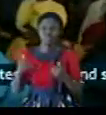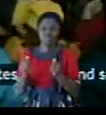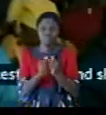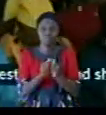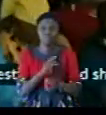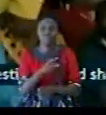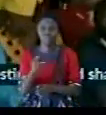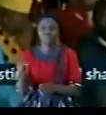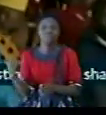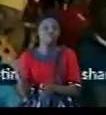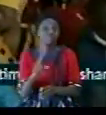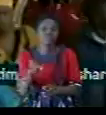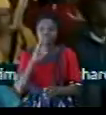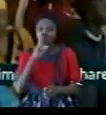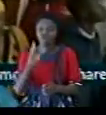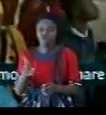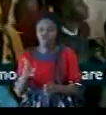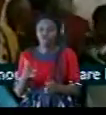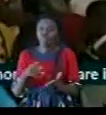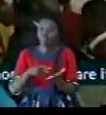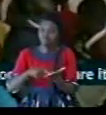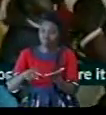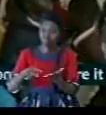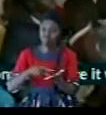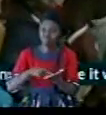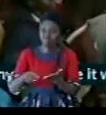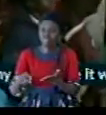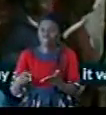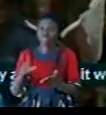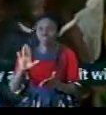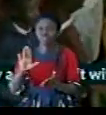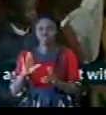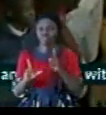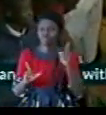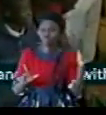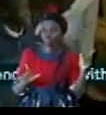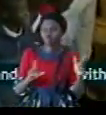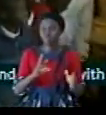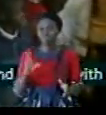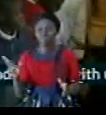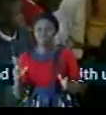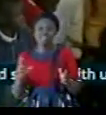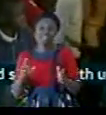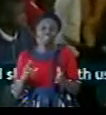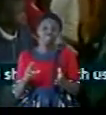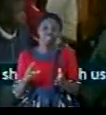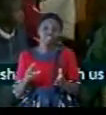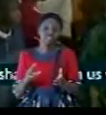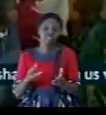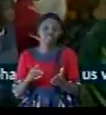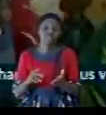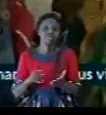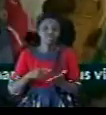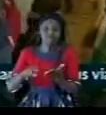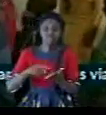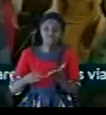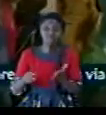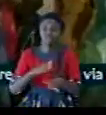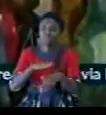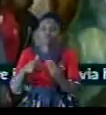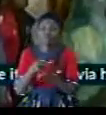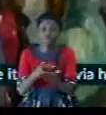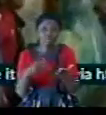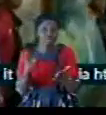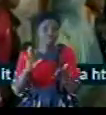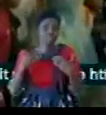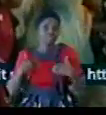are, check your legs, check your eyes, check your ears, check all parts of your body. Do